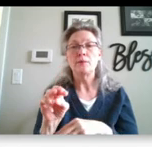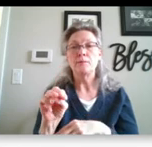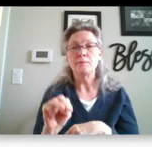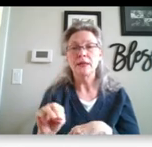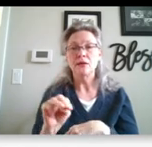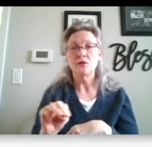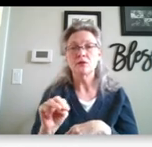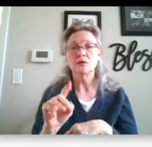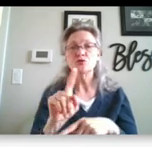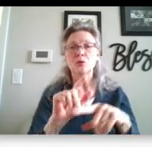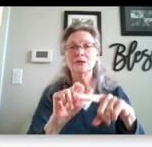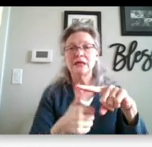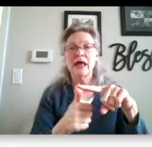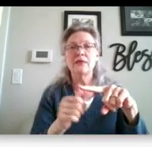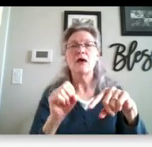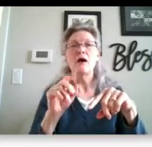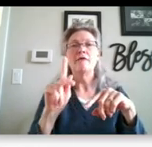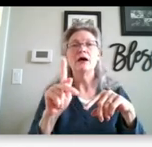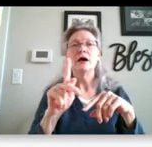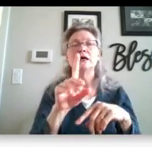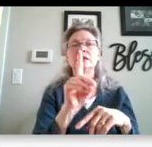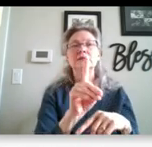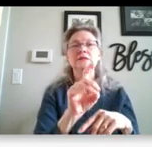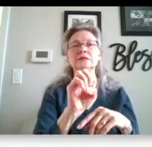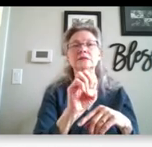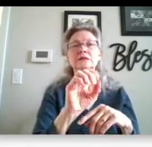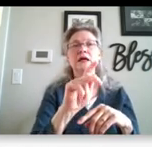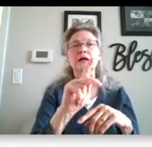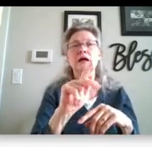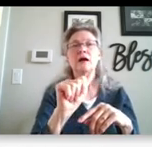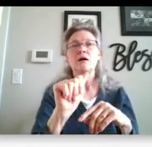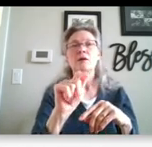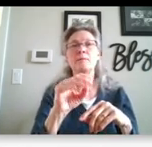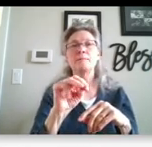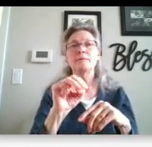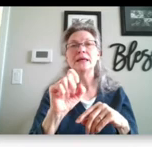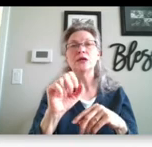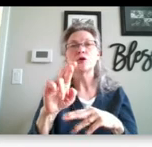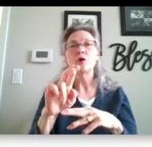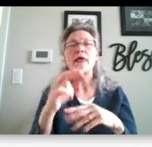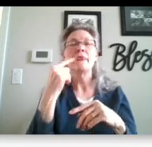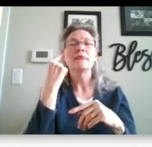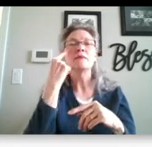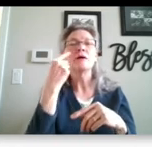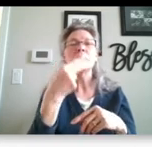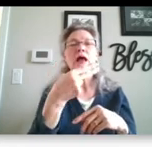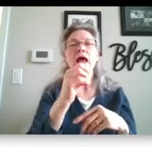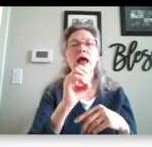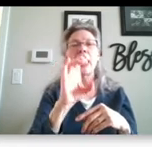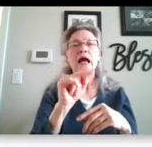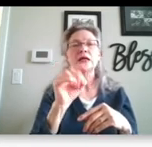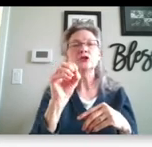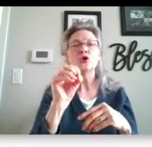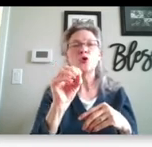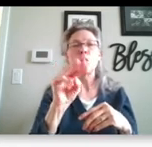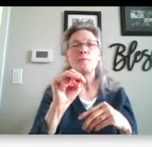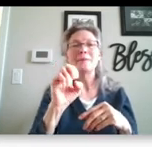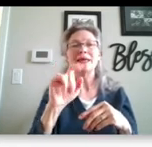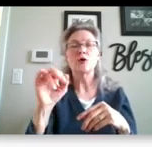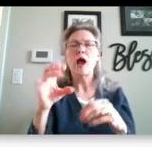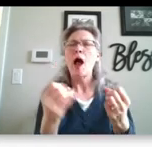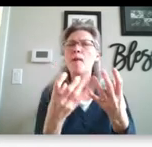1/10 of a decameter. Let's think about a hectometer. I'm wondering how